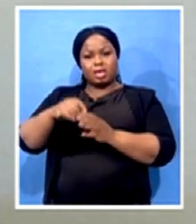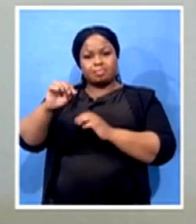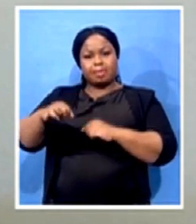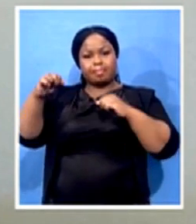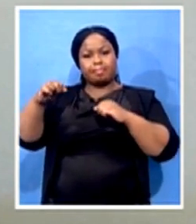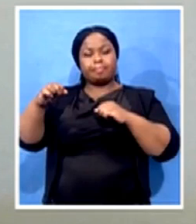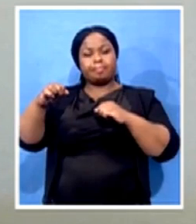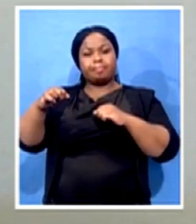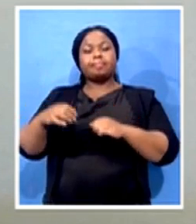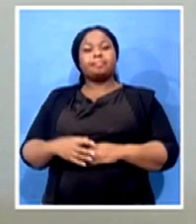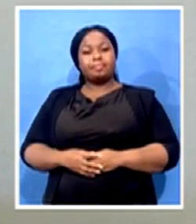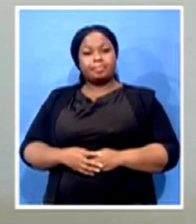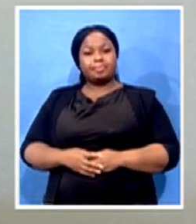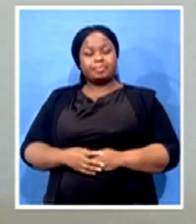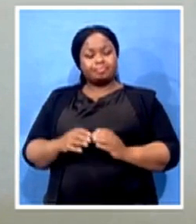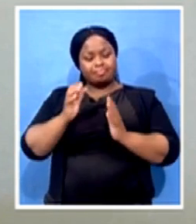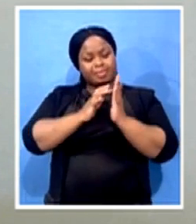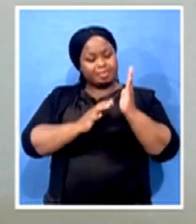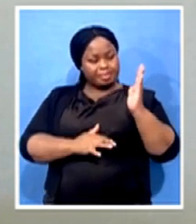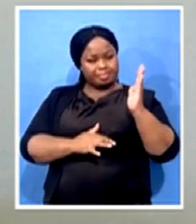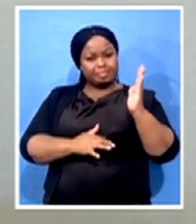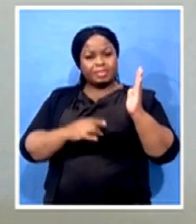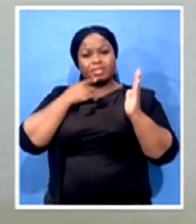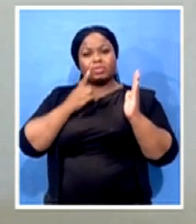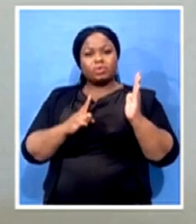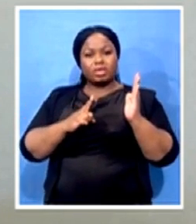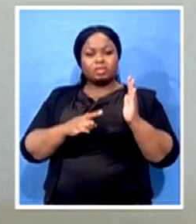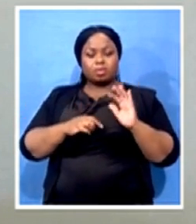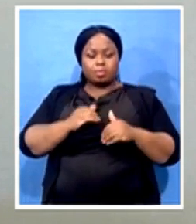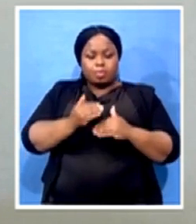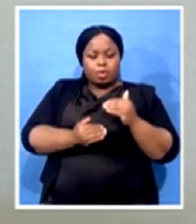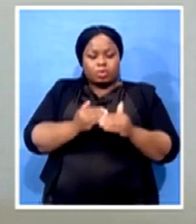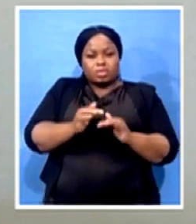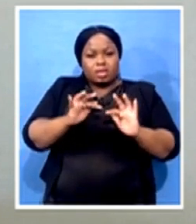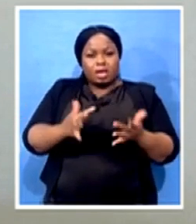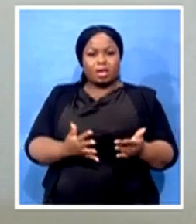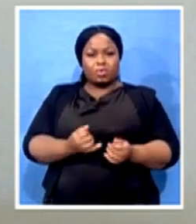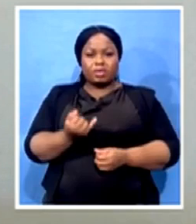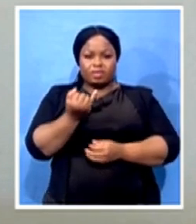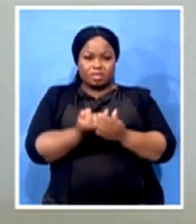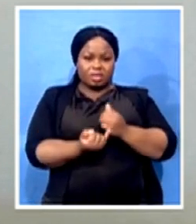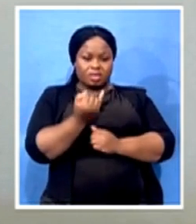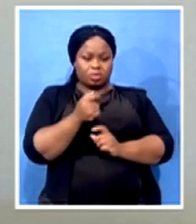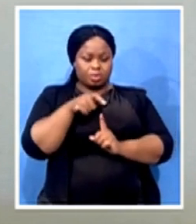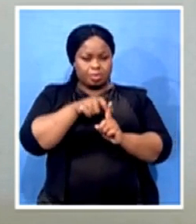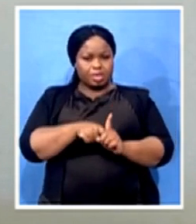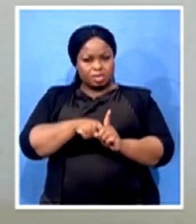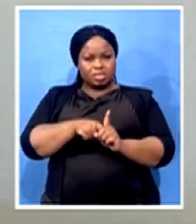procedure for the extradition of an individual who has been accused of various crimes, including